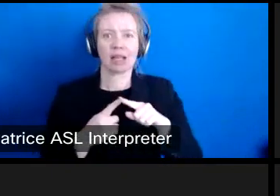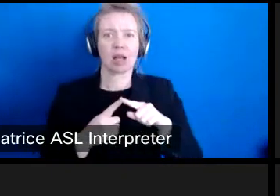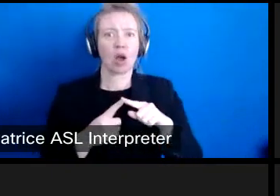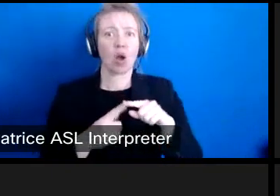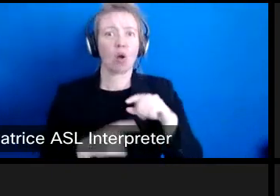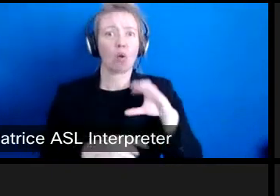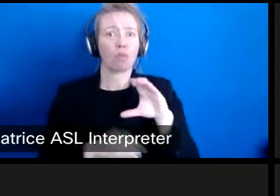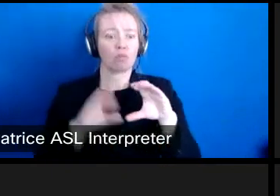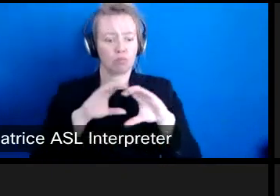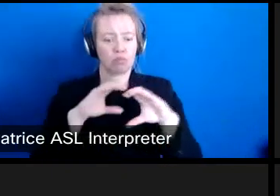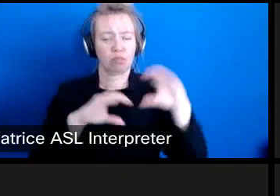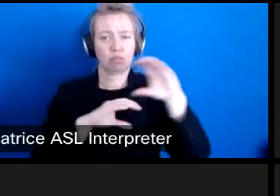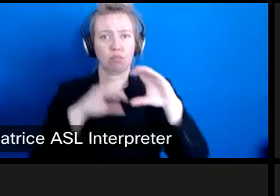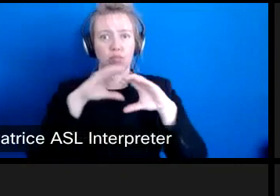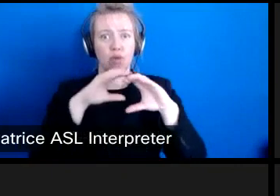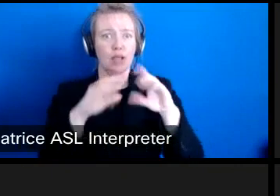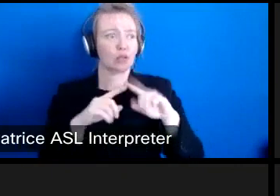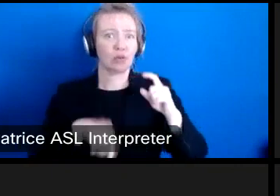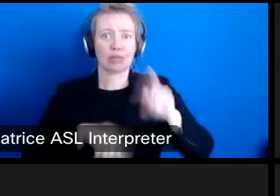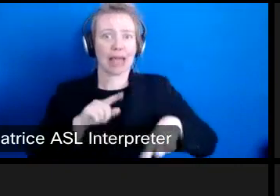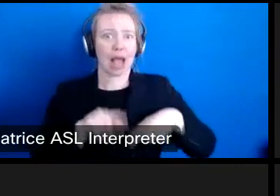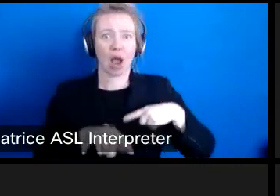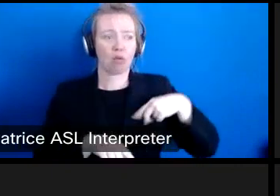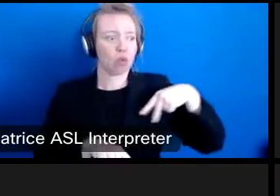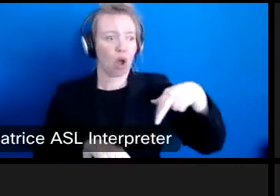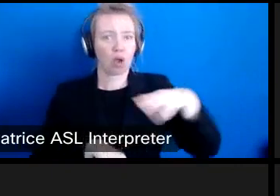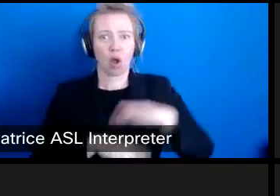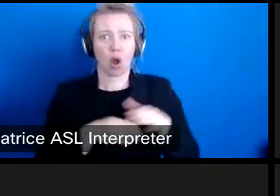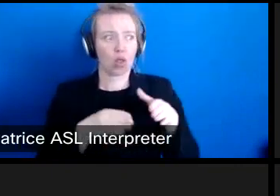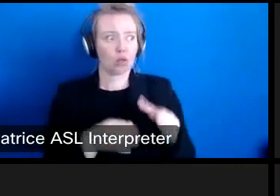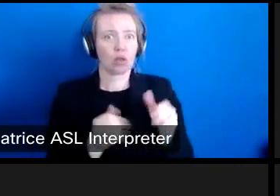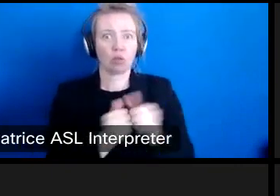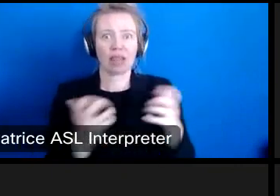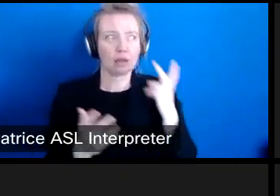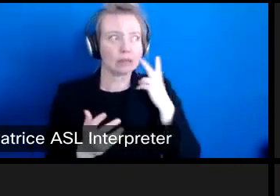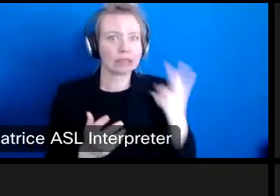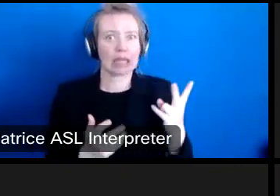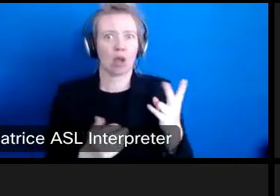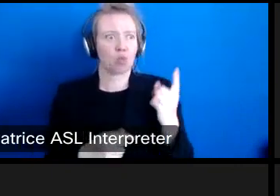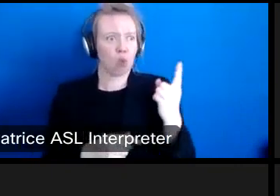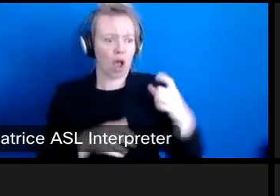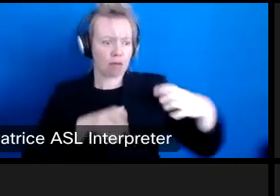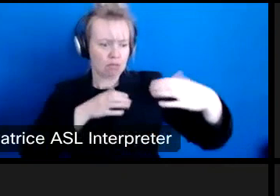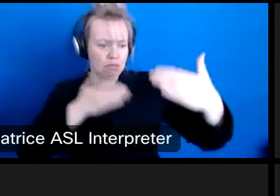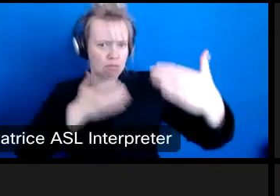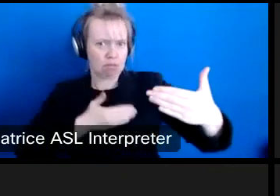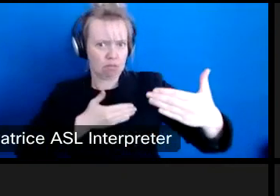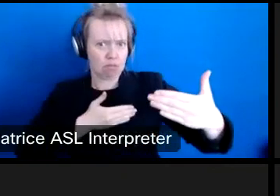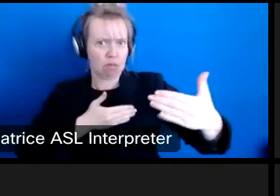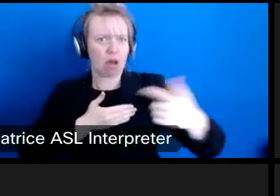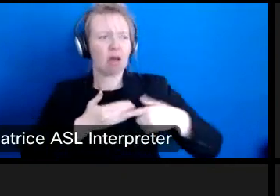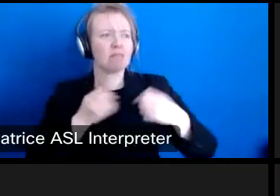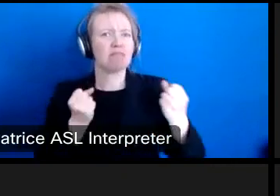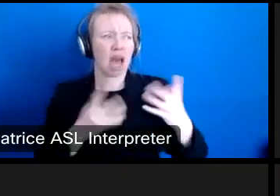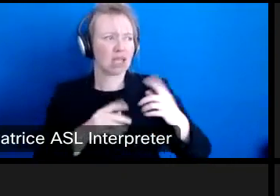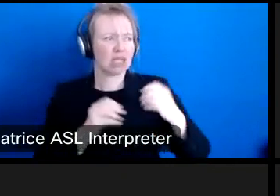You cannot walk down the street on the hill and not find multiple in a single block, multiple dangerous areas. You